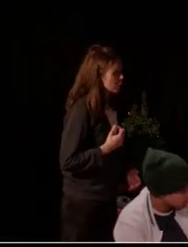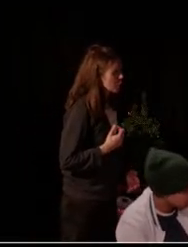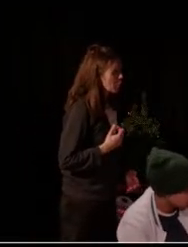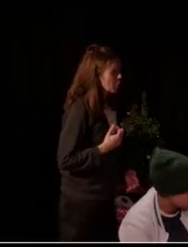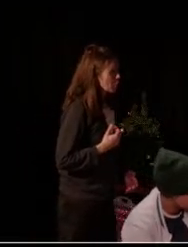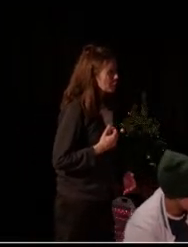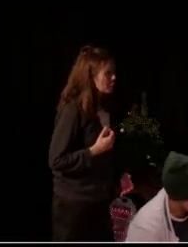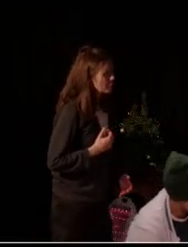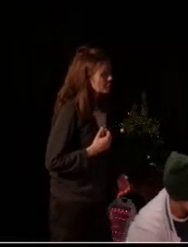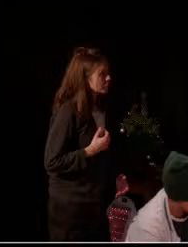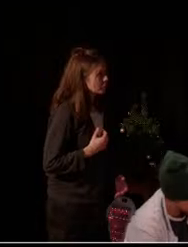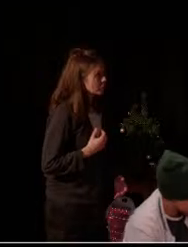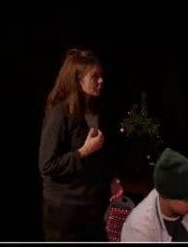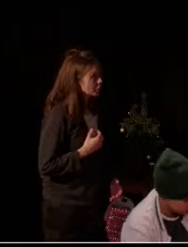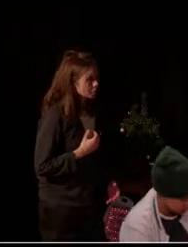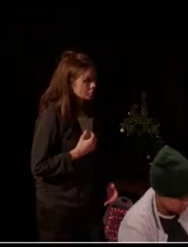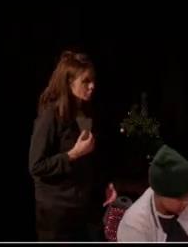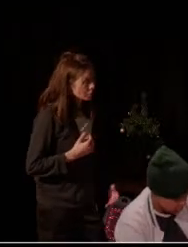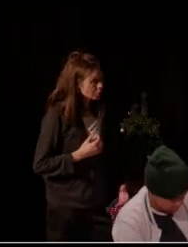The oracle speaks.